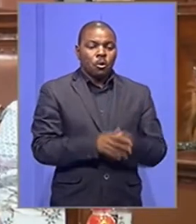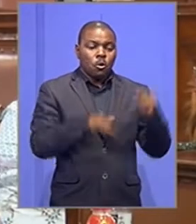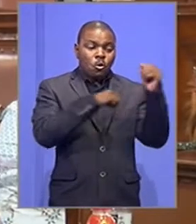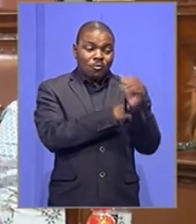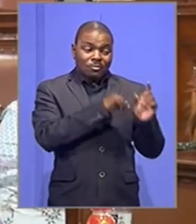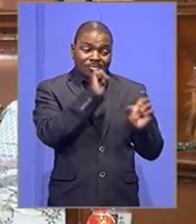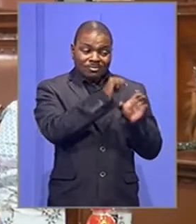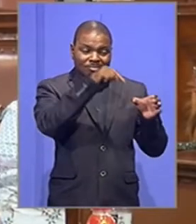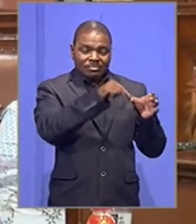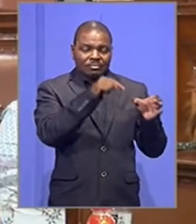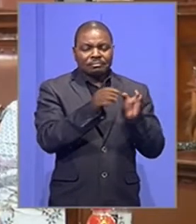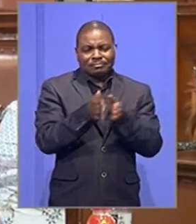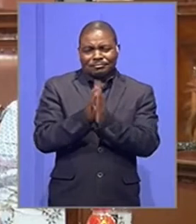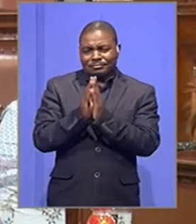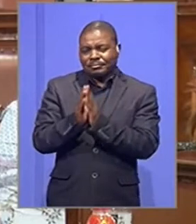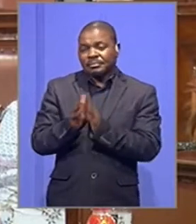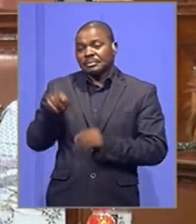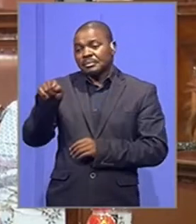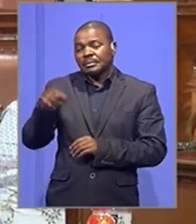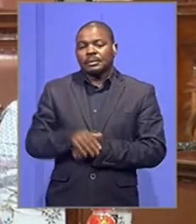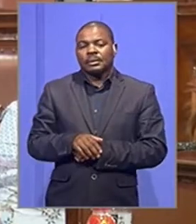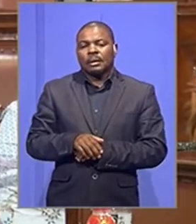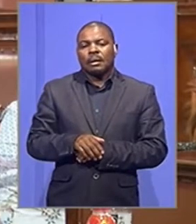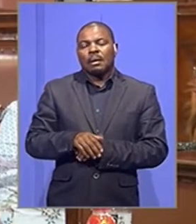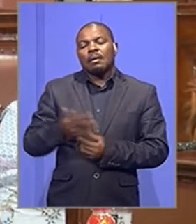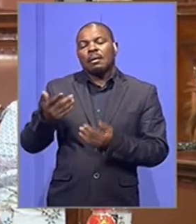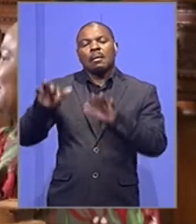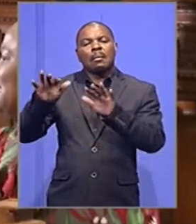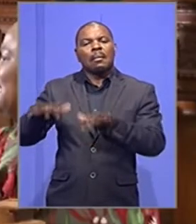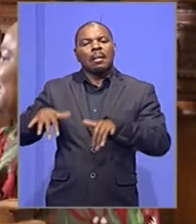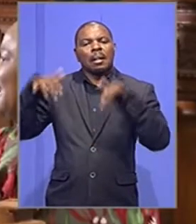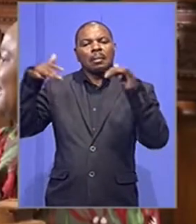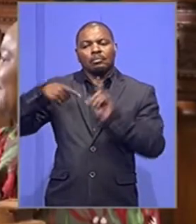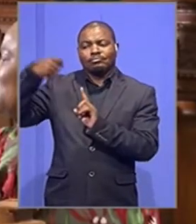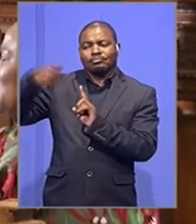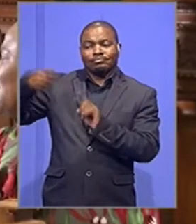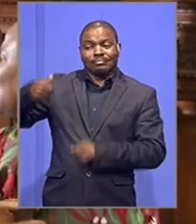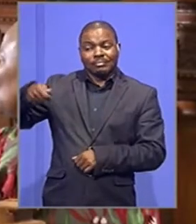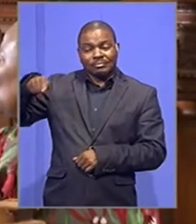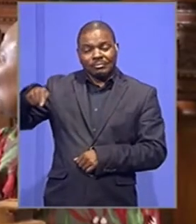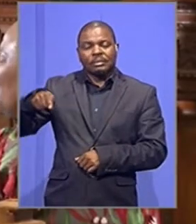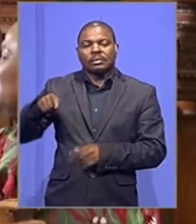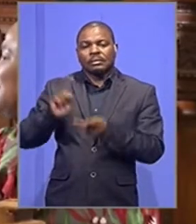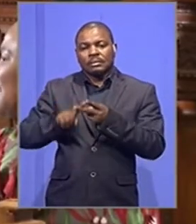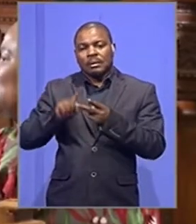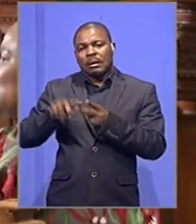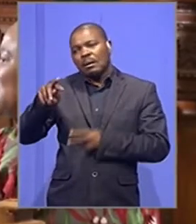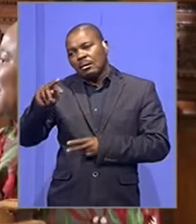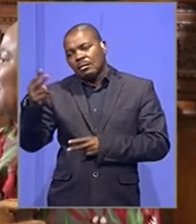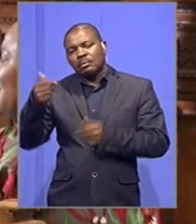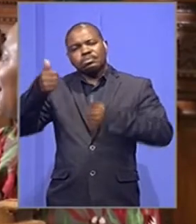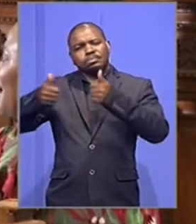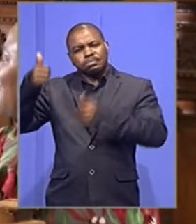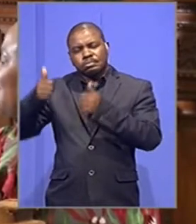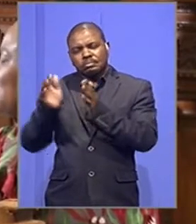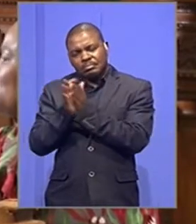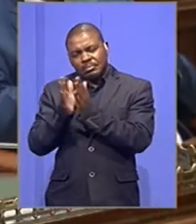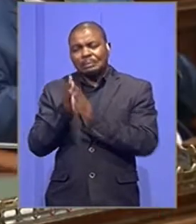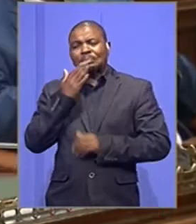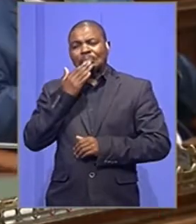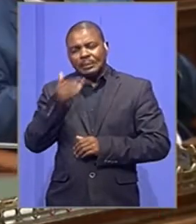wa Setshaba e ipileditse ho motsamaisi wa dipuisano le Kgotla Ketso ya Molao mmoho le bahlanka ba phethahatso ho